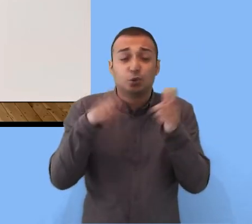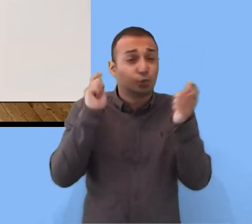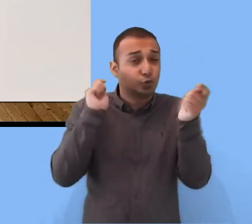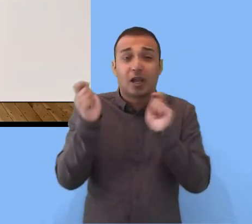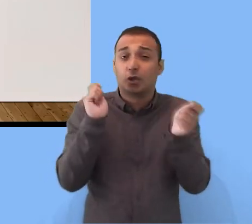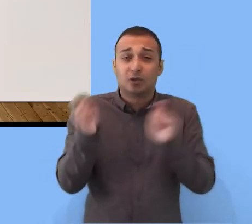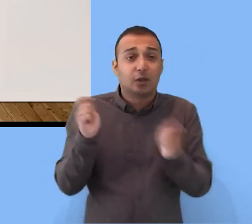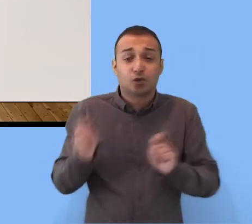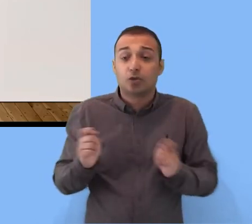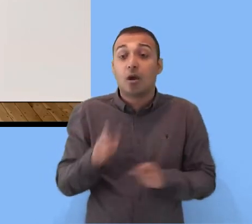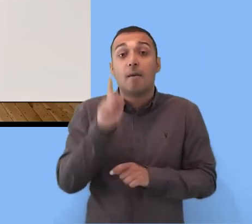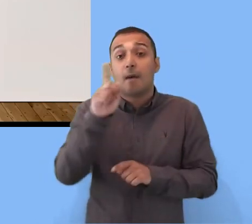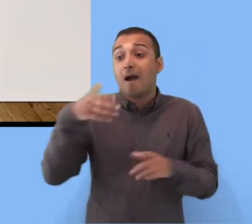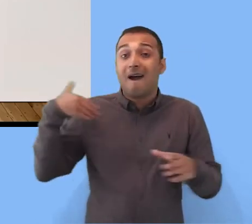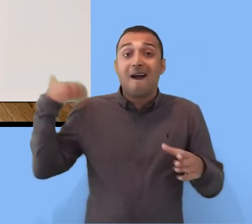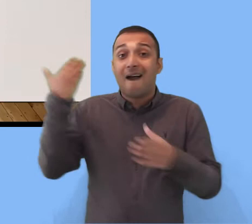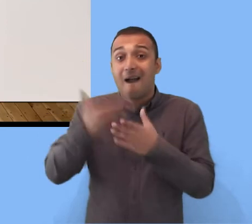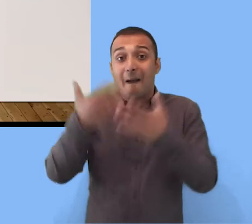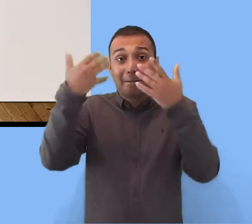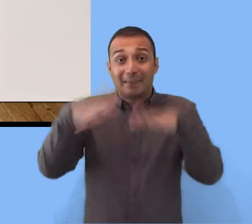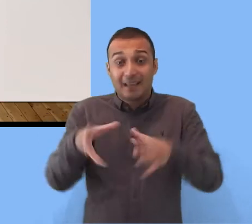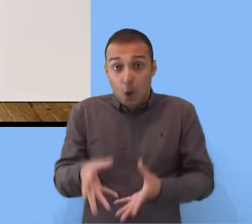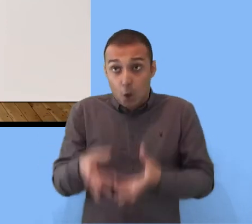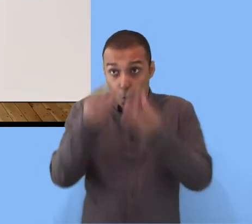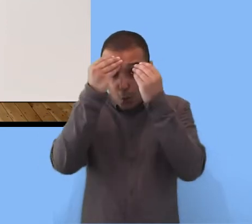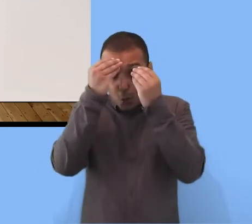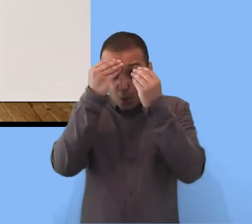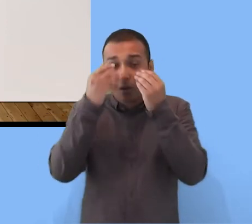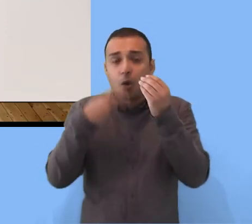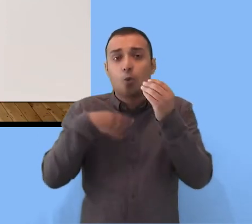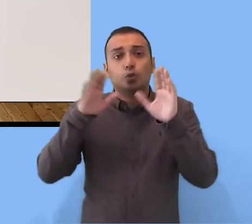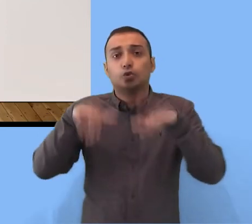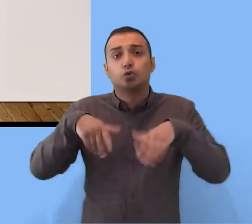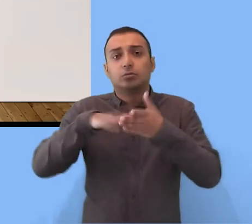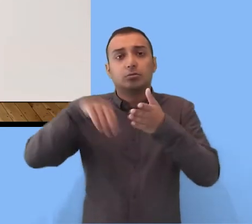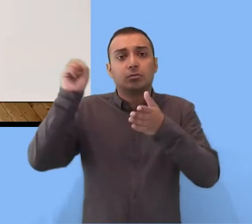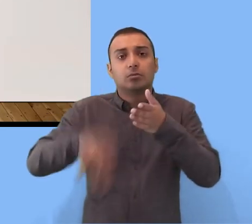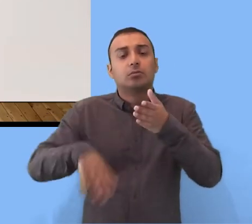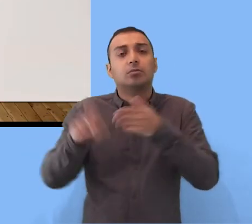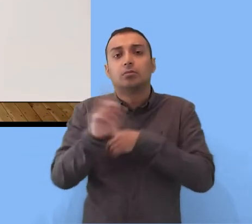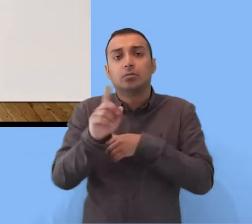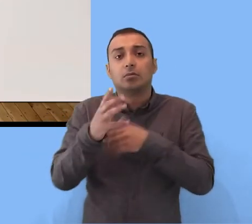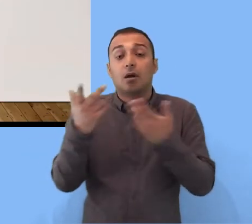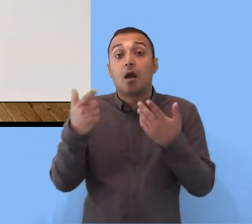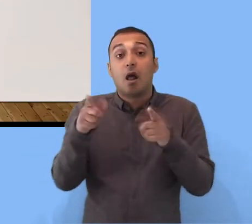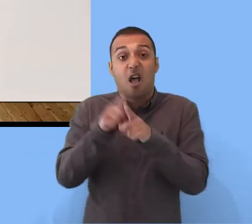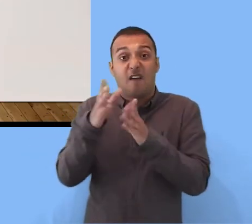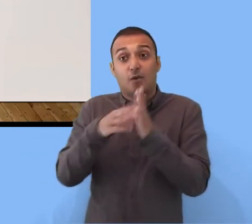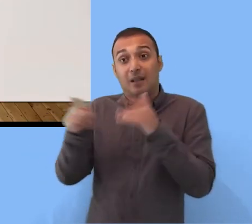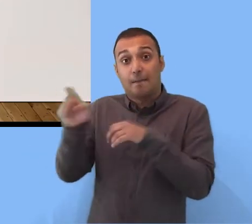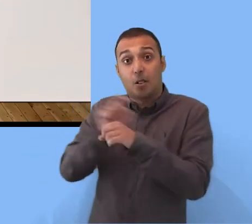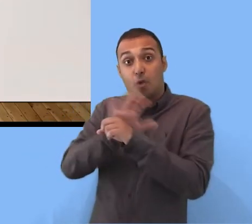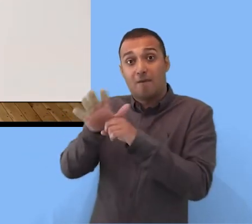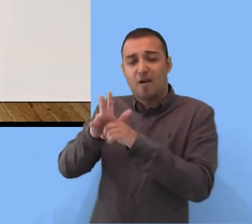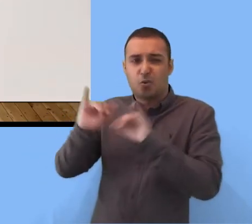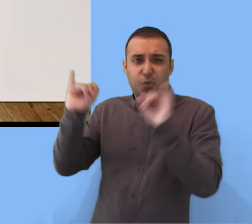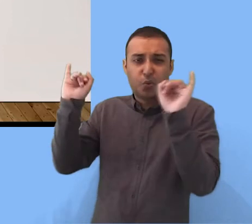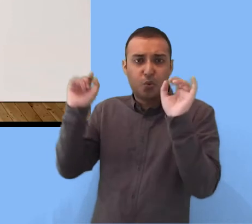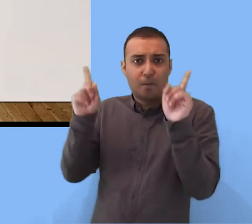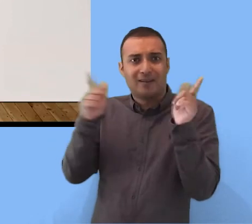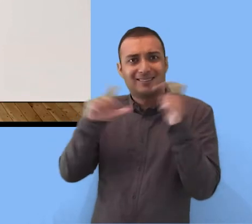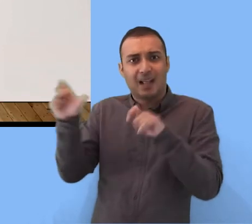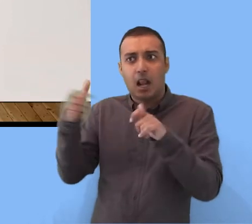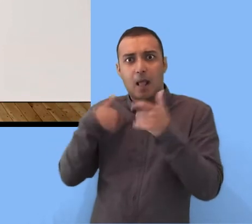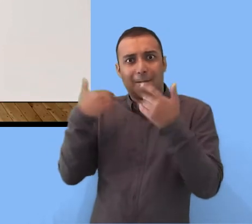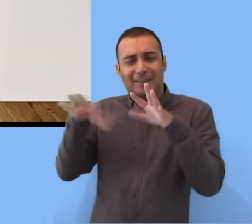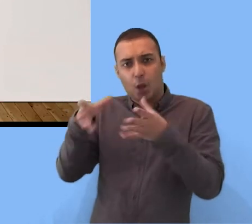we've learned. And COVID has been horrific, but I think there are some silver linings. So when I say change the discourse, what